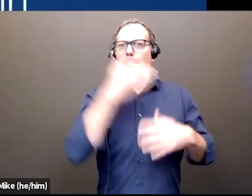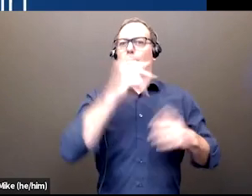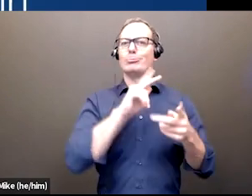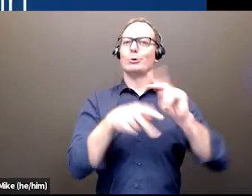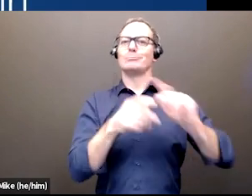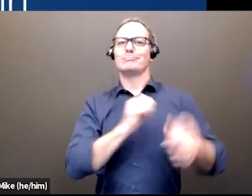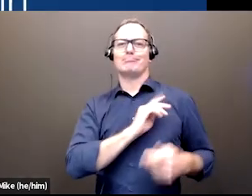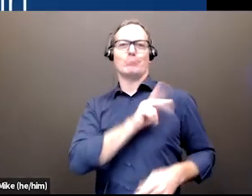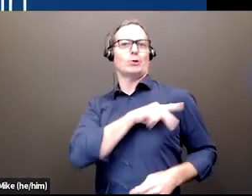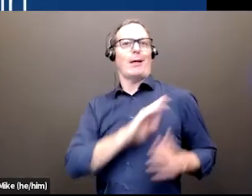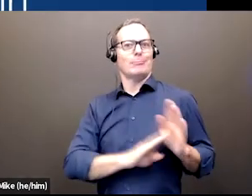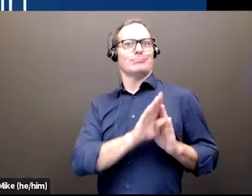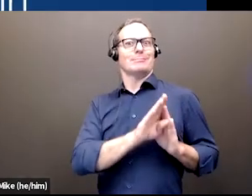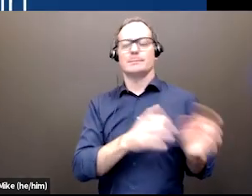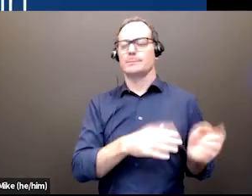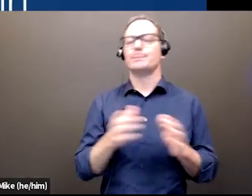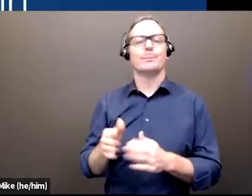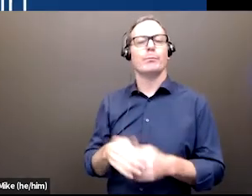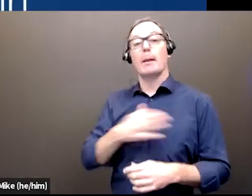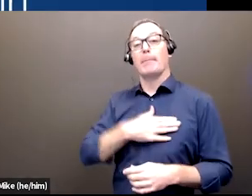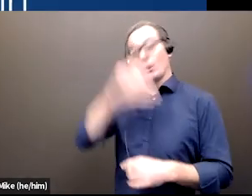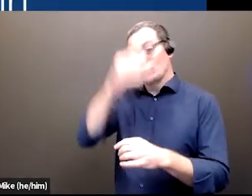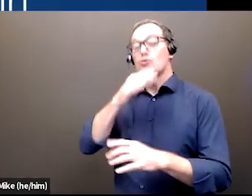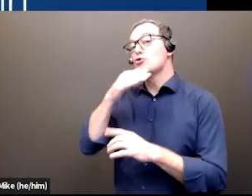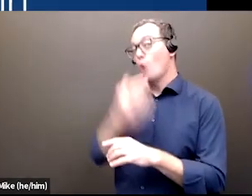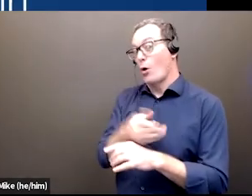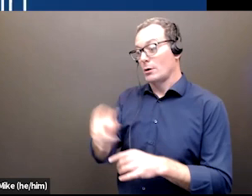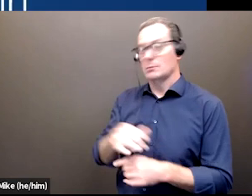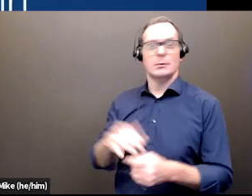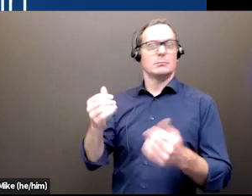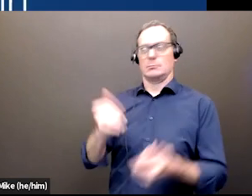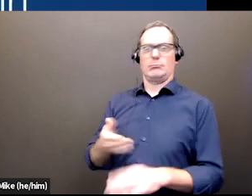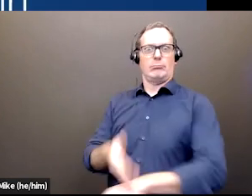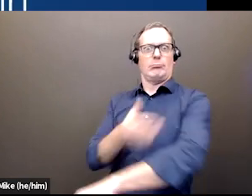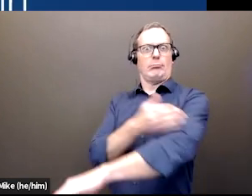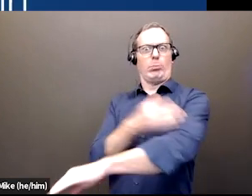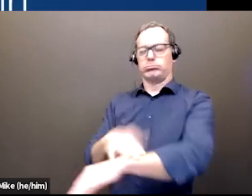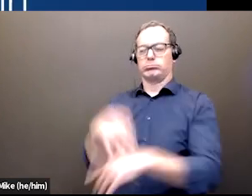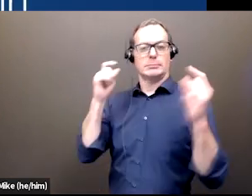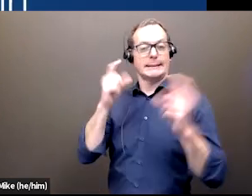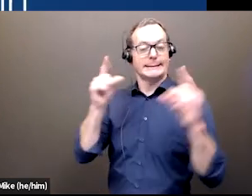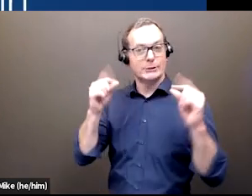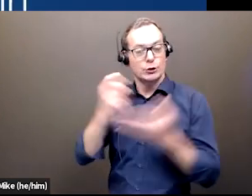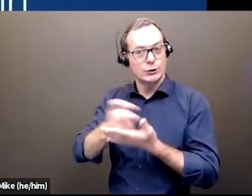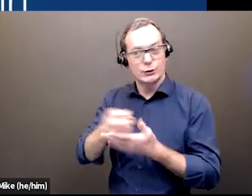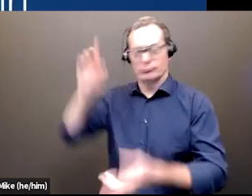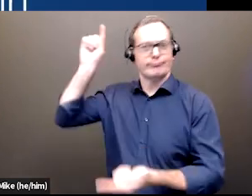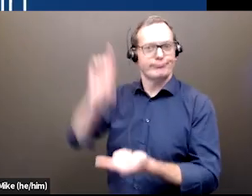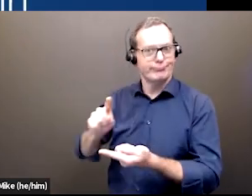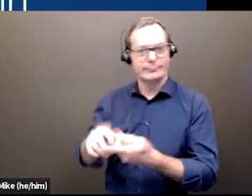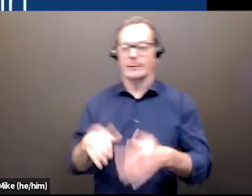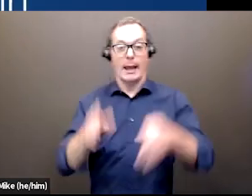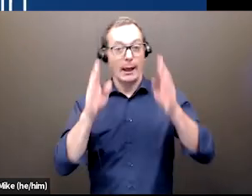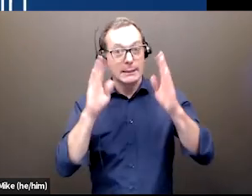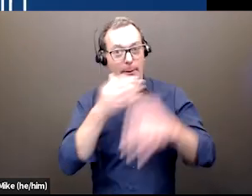better. Her health is better, fewer seizures. She has a better attention span and is enjoying life. My